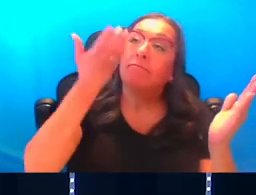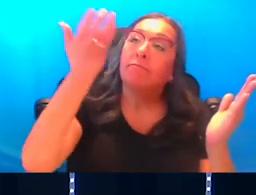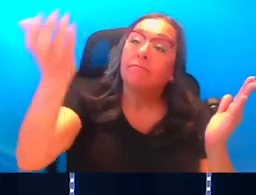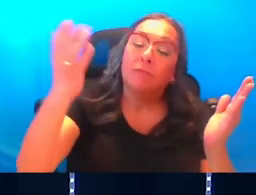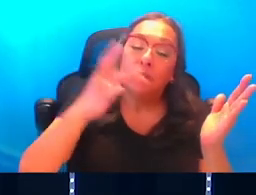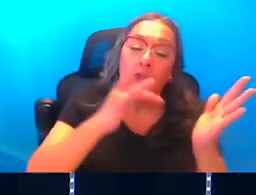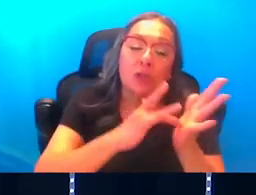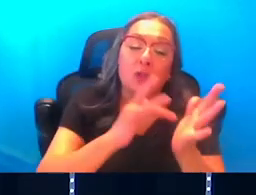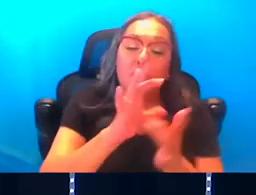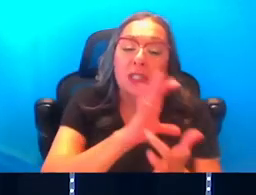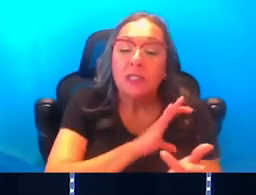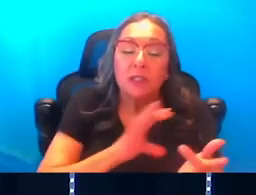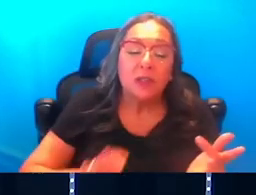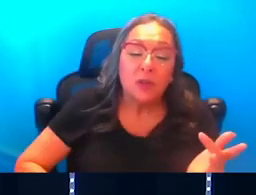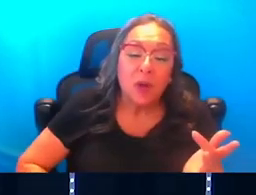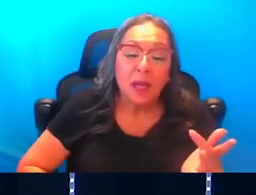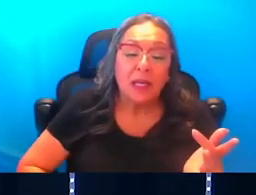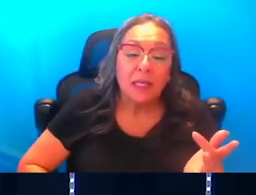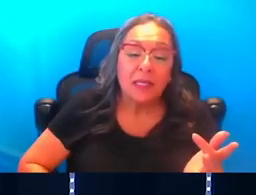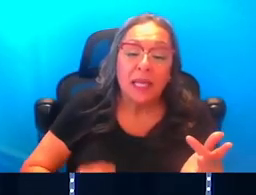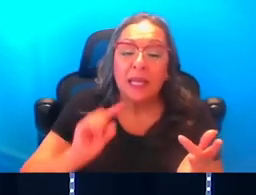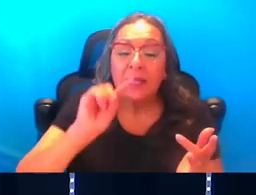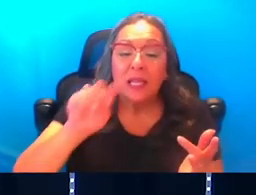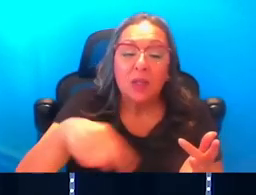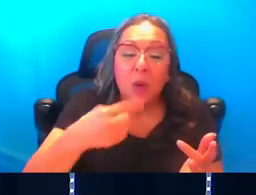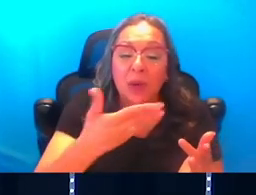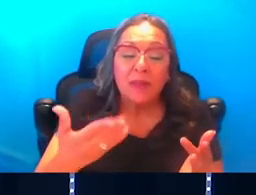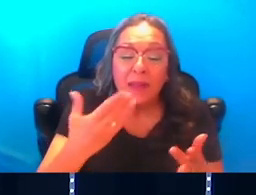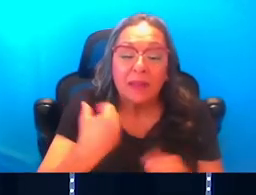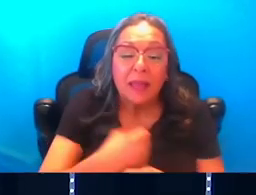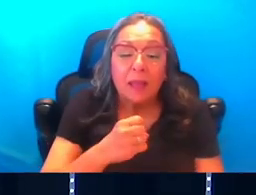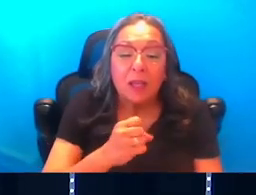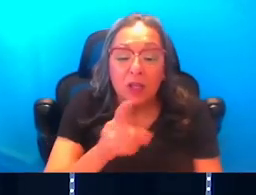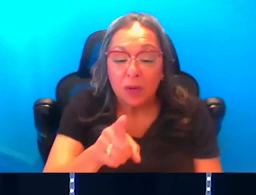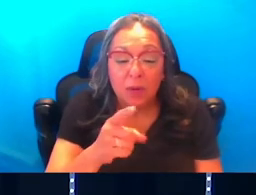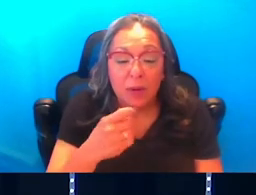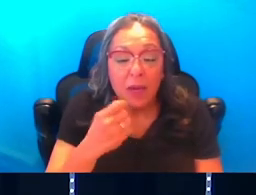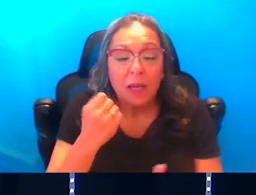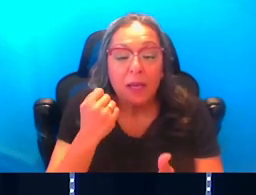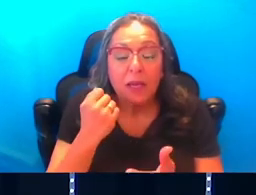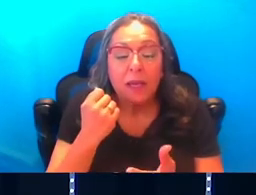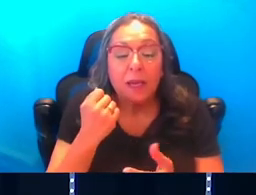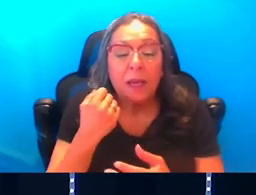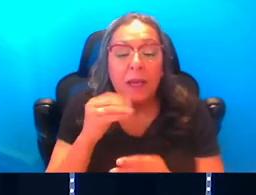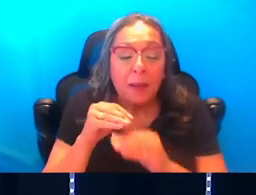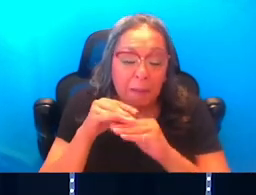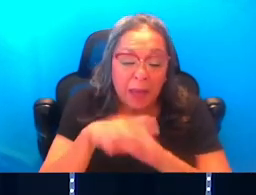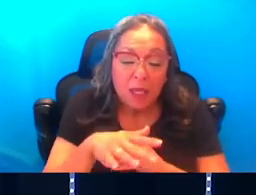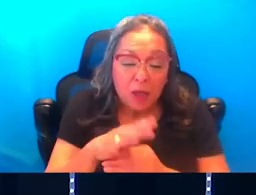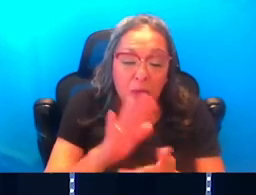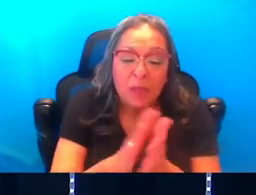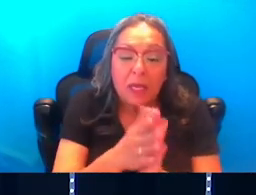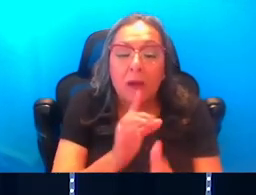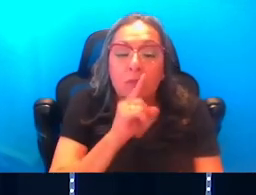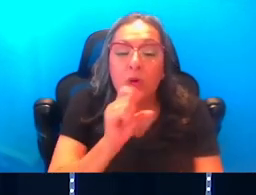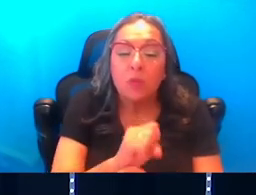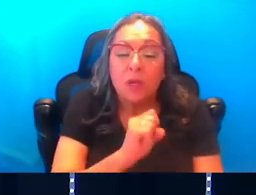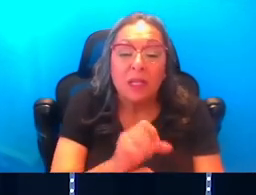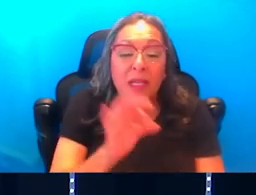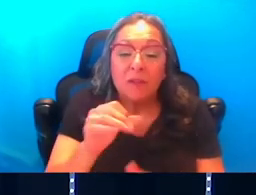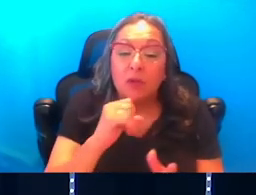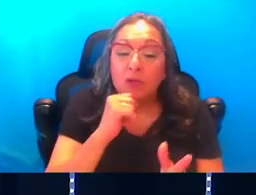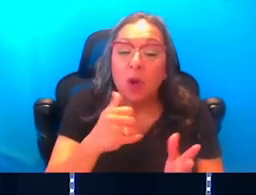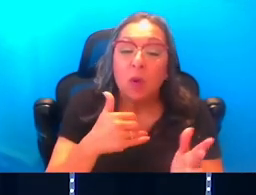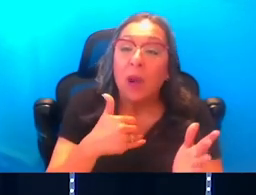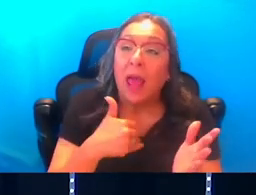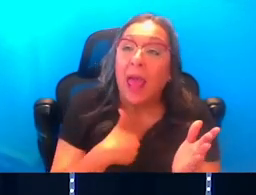that's the only thing that makes you an apple tree. And if you're not an apple tree, you don't have the power to make